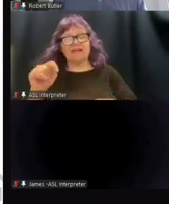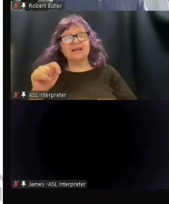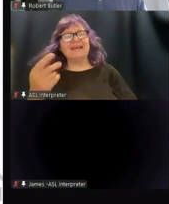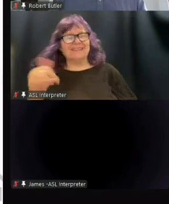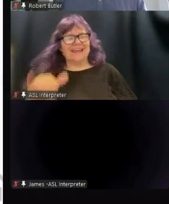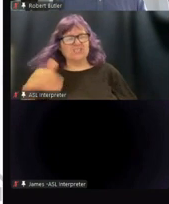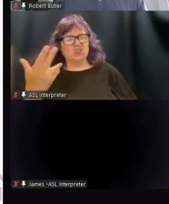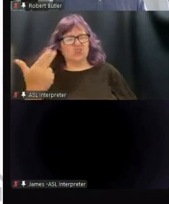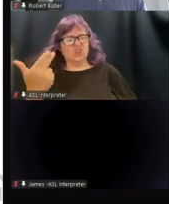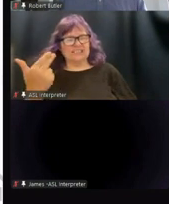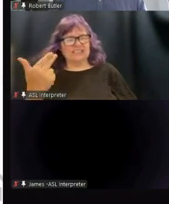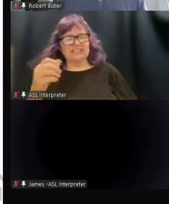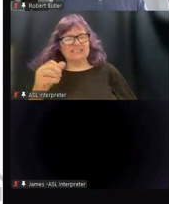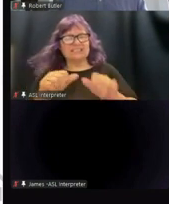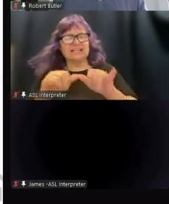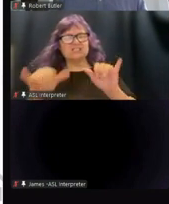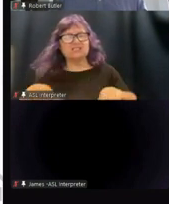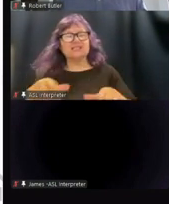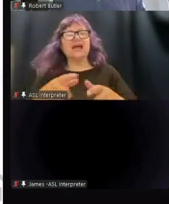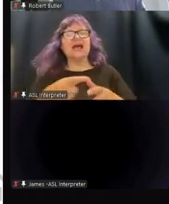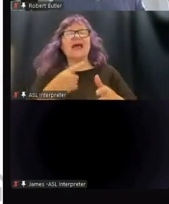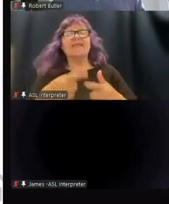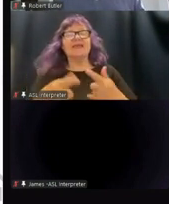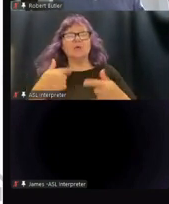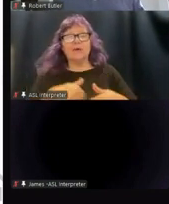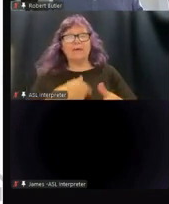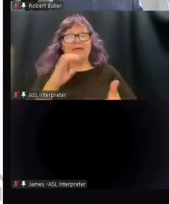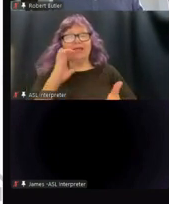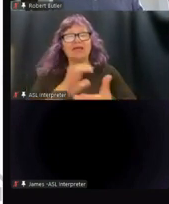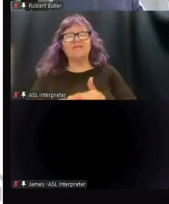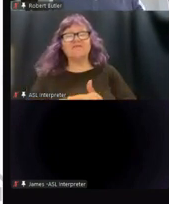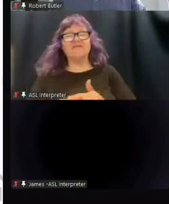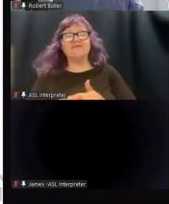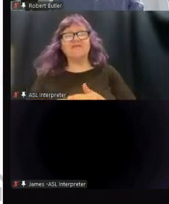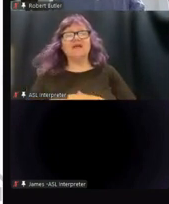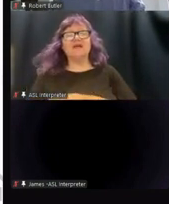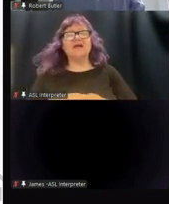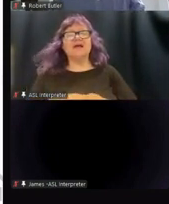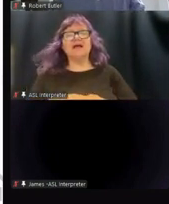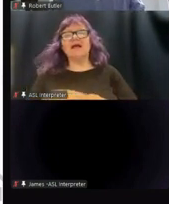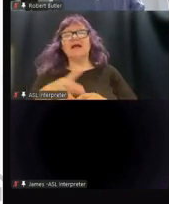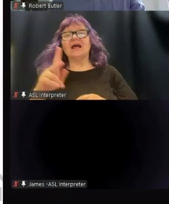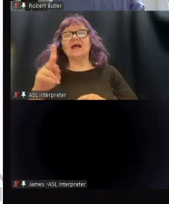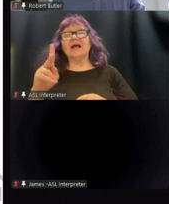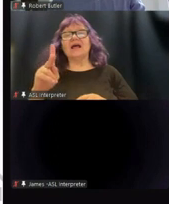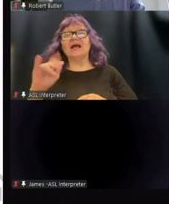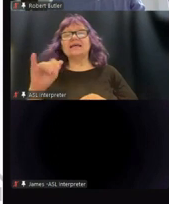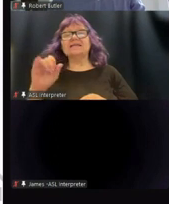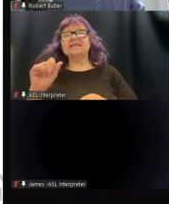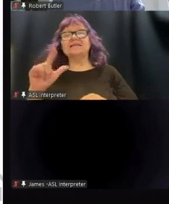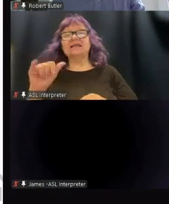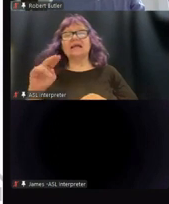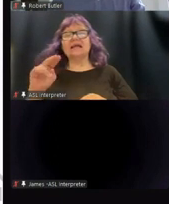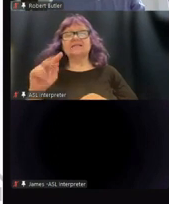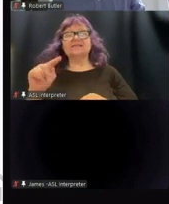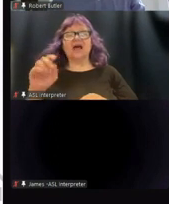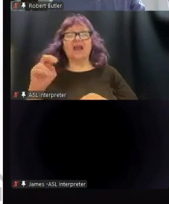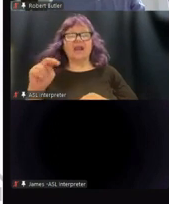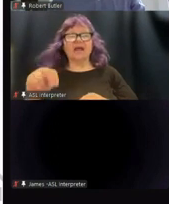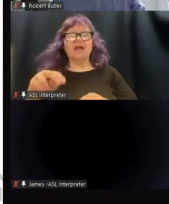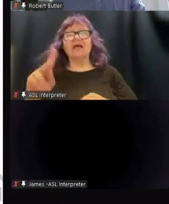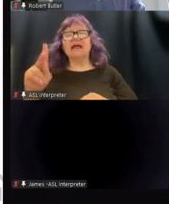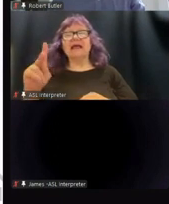resolved. And then we believe at Islington, Kendall Green, and Shirley, these are very, very small